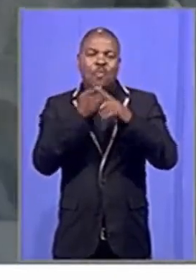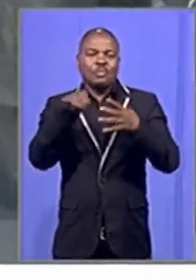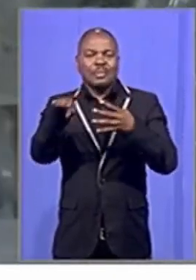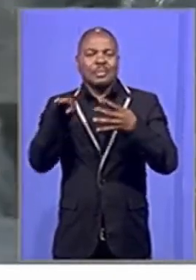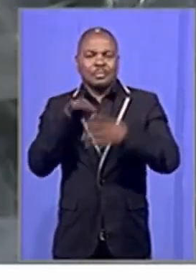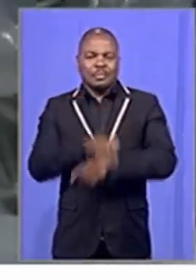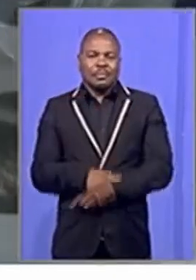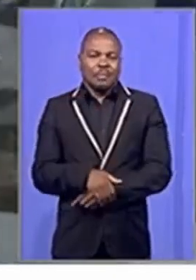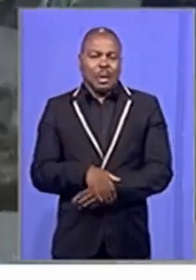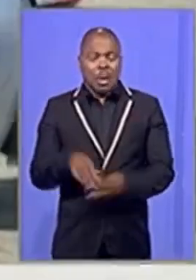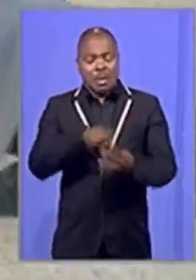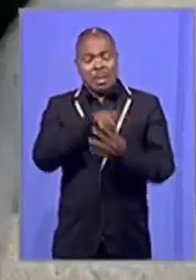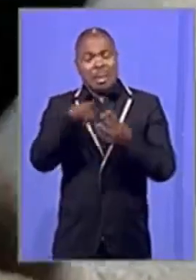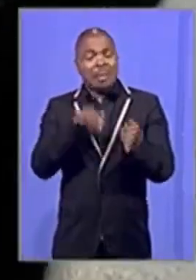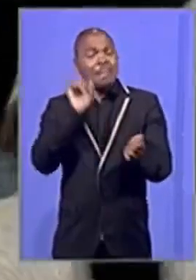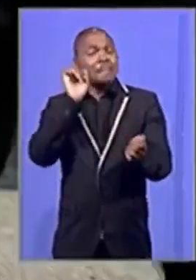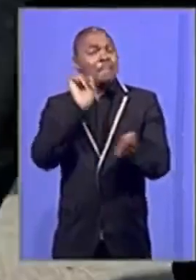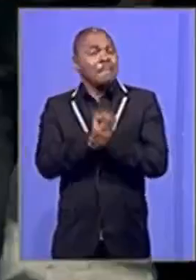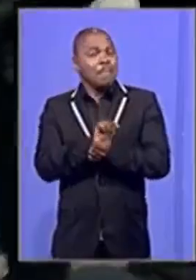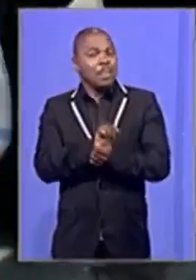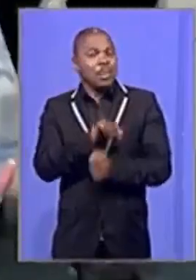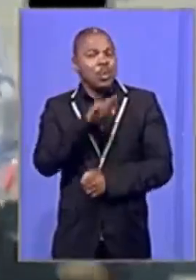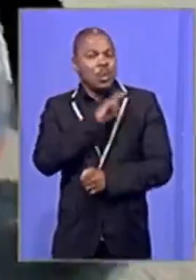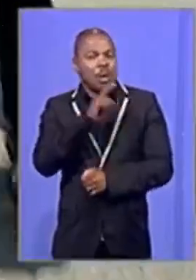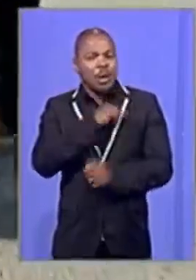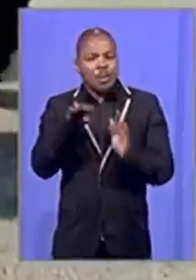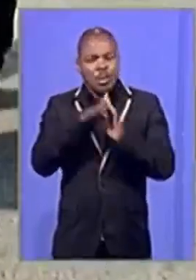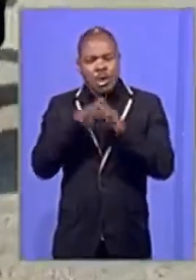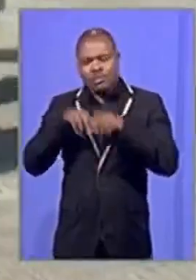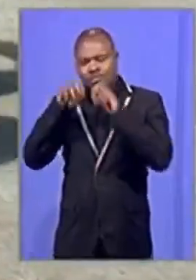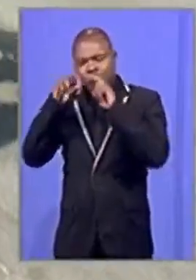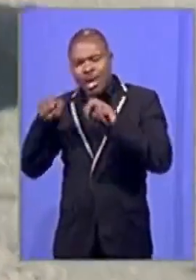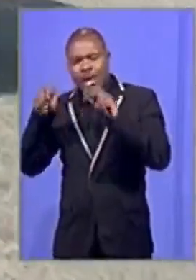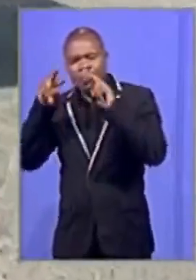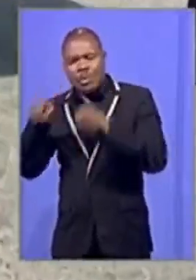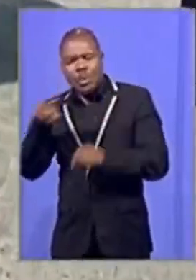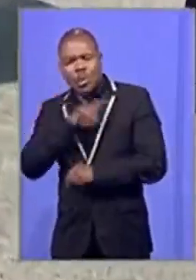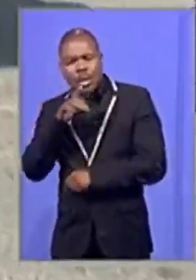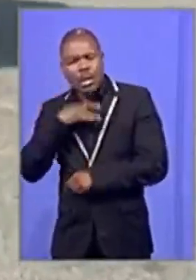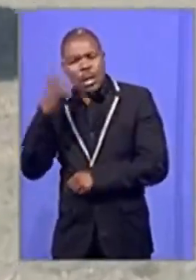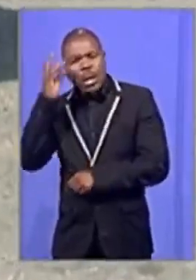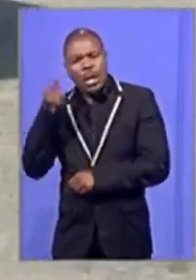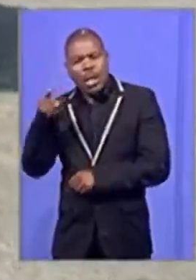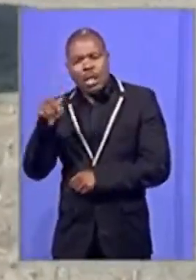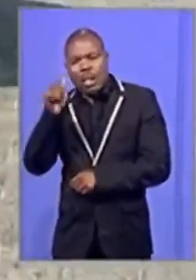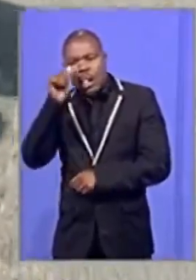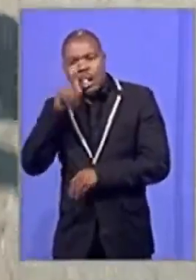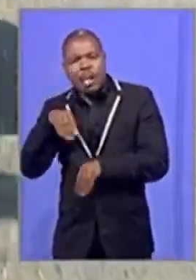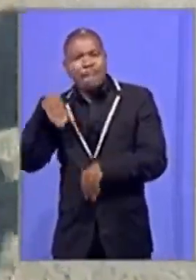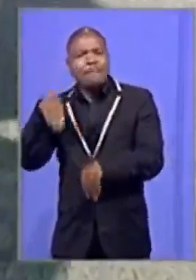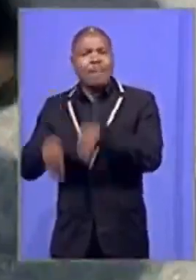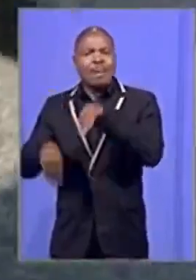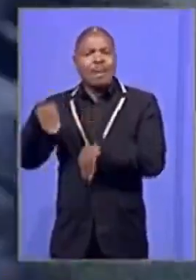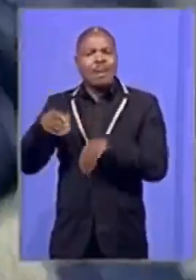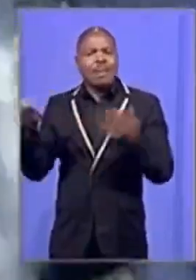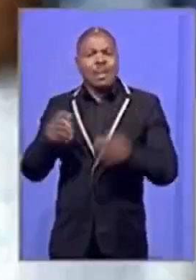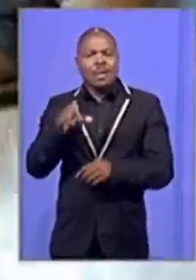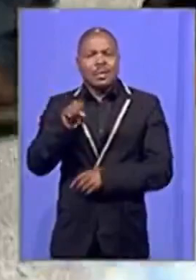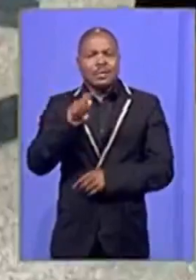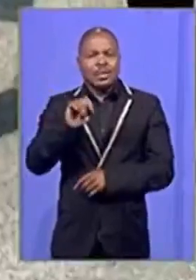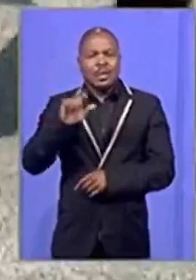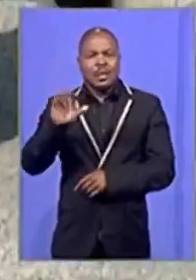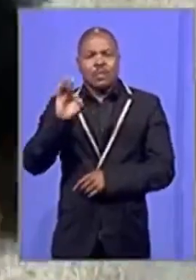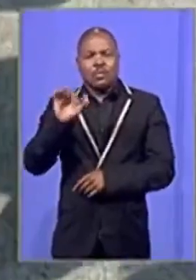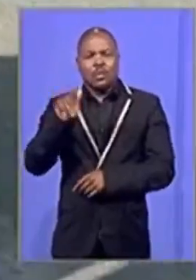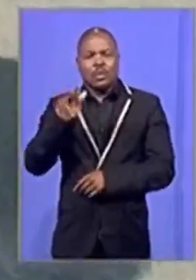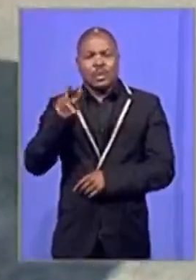Zimbabwe. Ba tshwerwe mo letsholong le sa bolong go bolodiwa la go batlisisa dipego tsa go epa ise ka fa molawong mo Stilfontein.